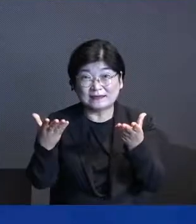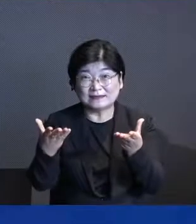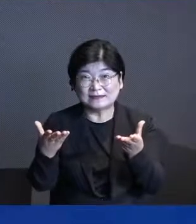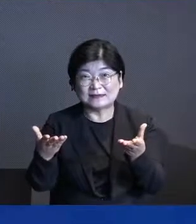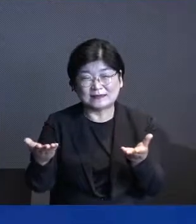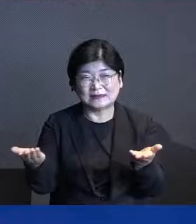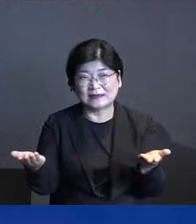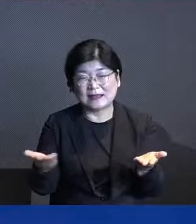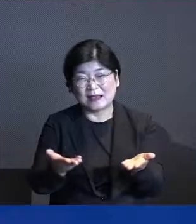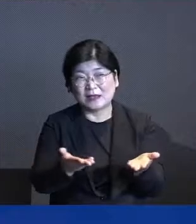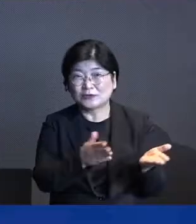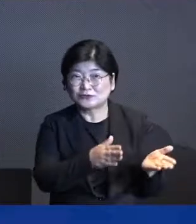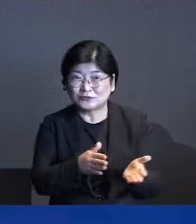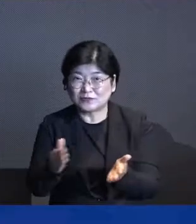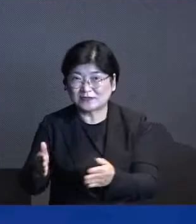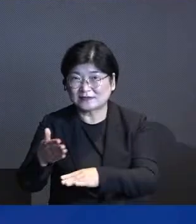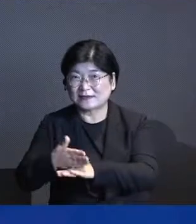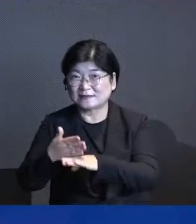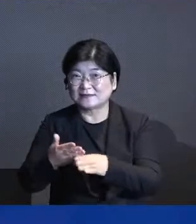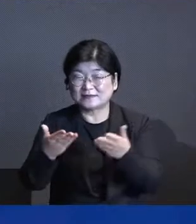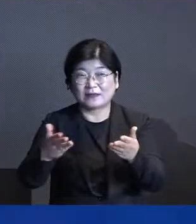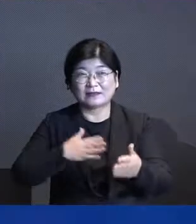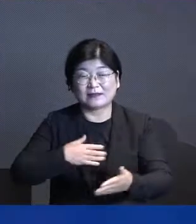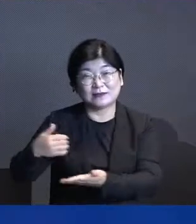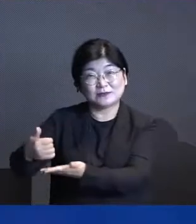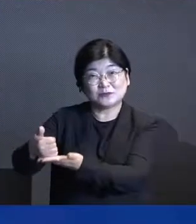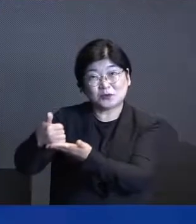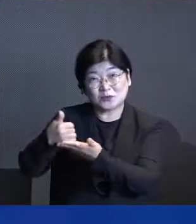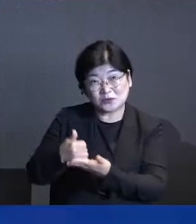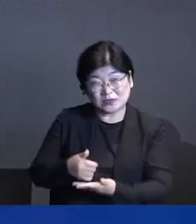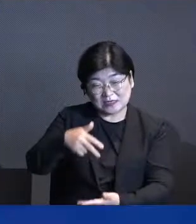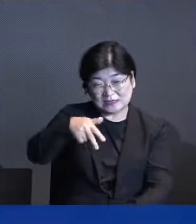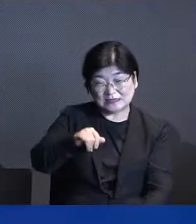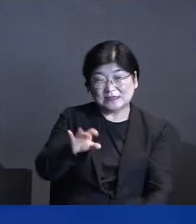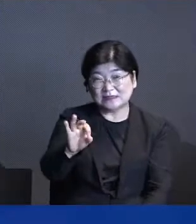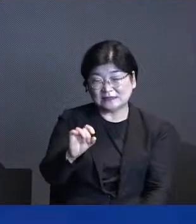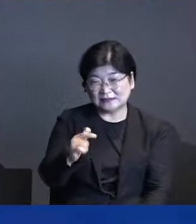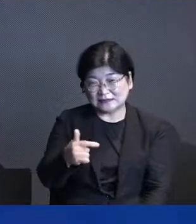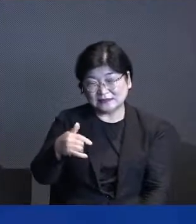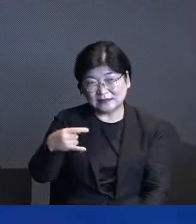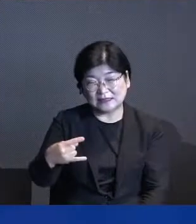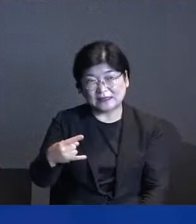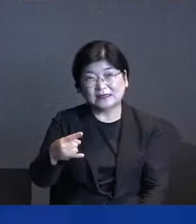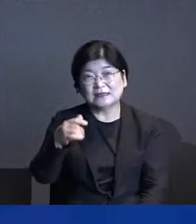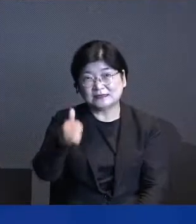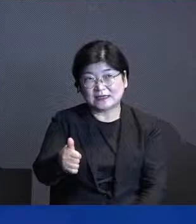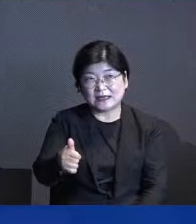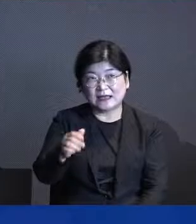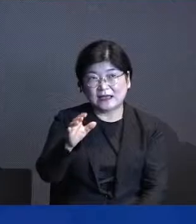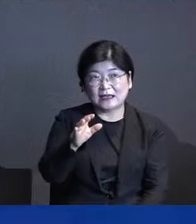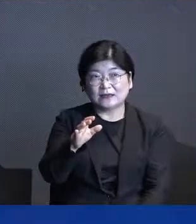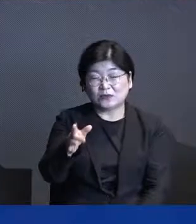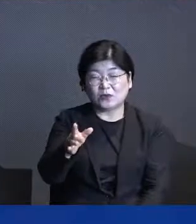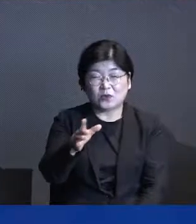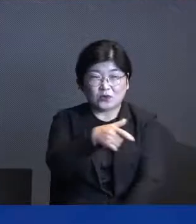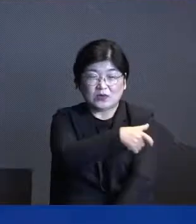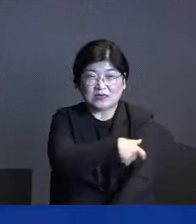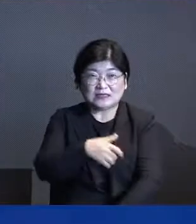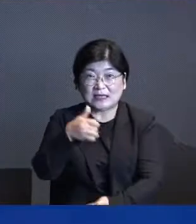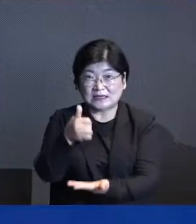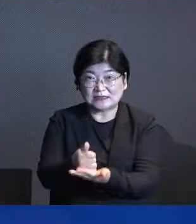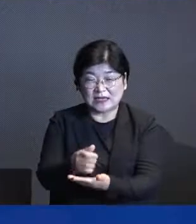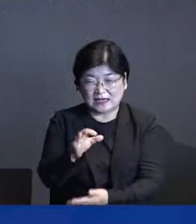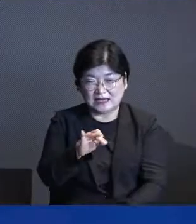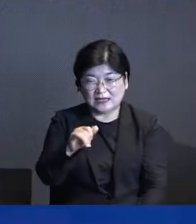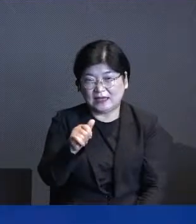this invitation ASEM Director Ji-eun-hee and Lee Hae-kyung, and for this forum Chairperson